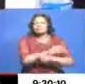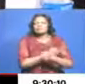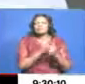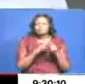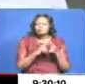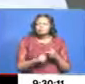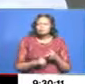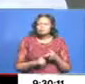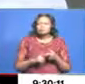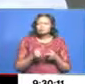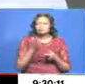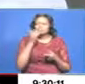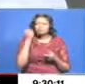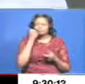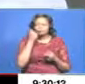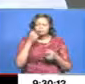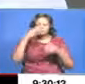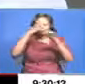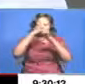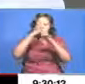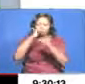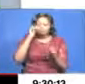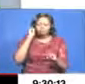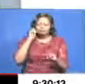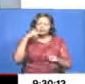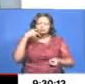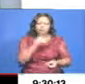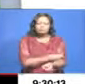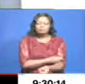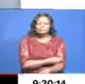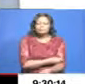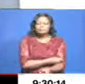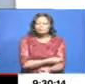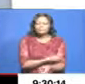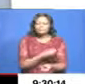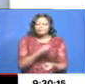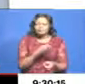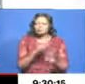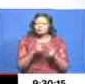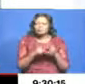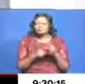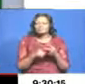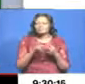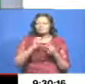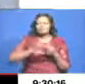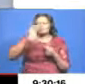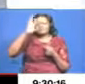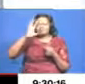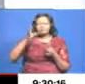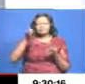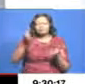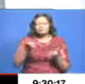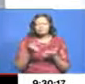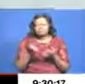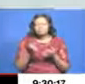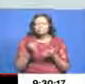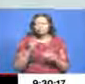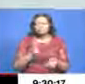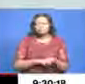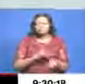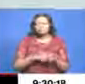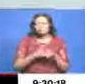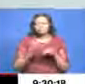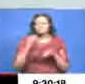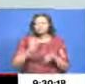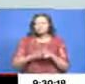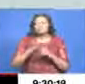on the other hand, is screened by taking a blood sample, which is invasive, more costly, and requires a longer turnaround time for results. People